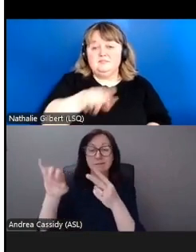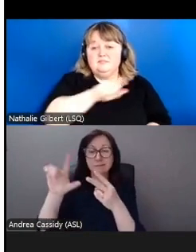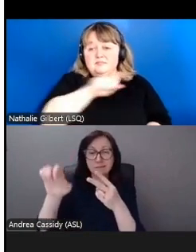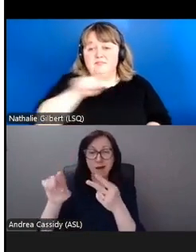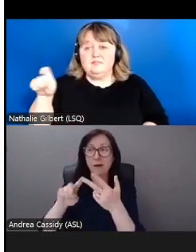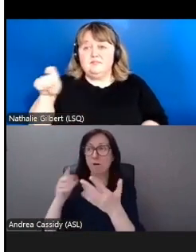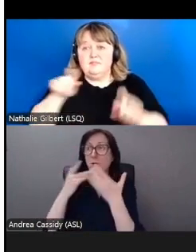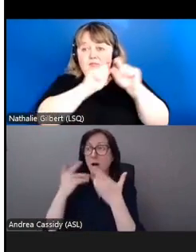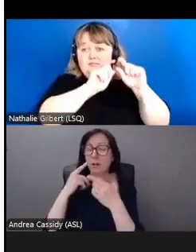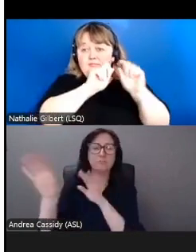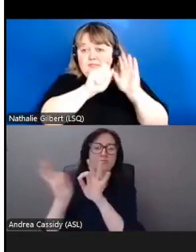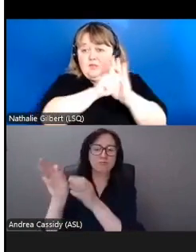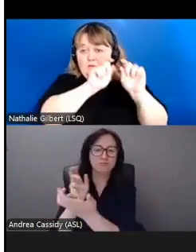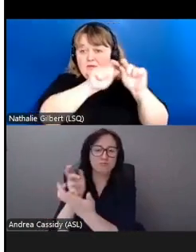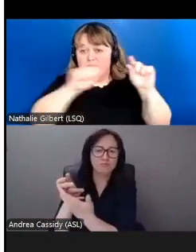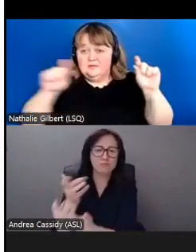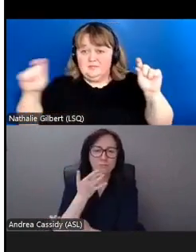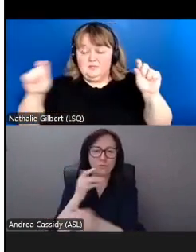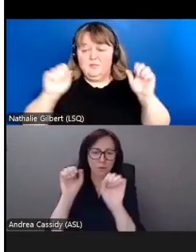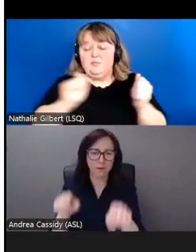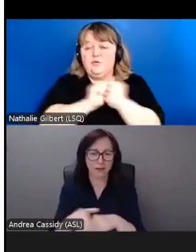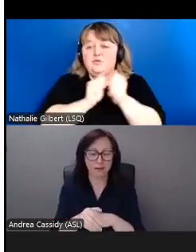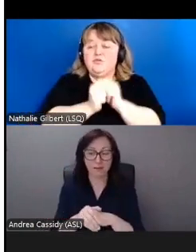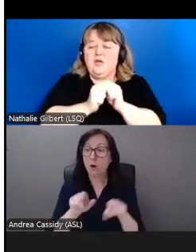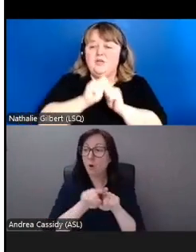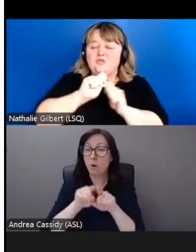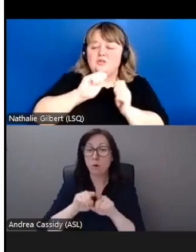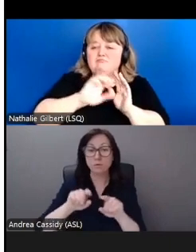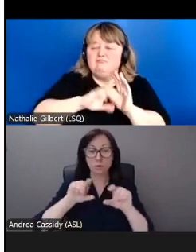color. You can also change the background color.